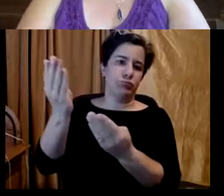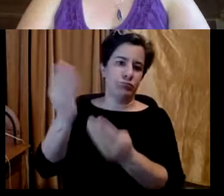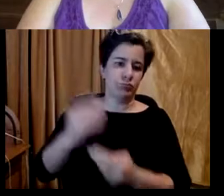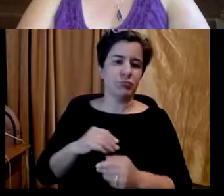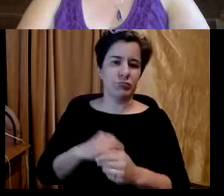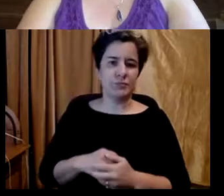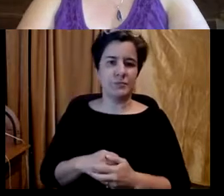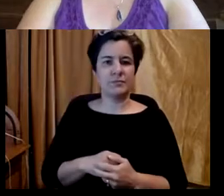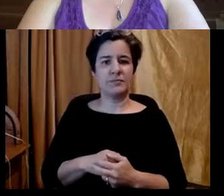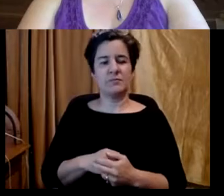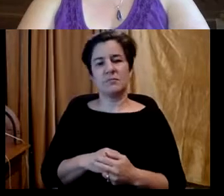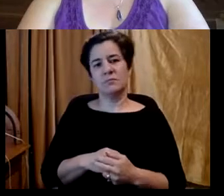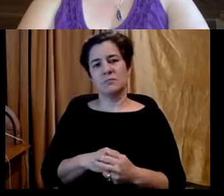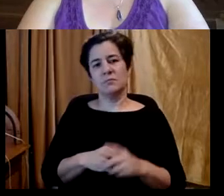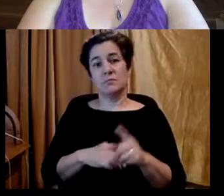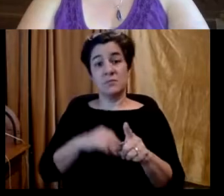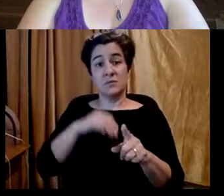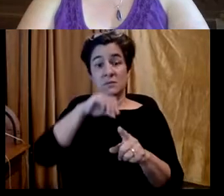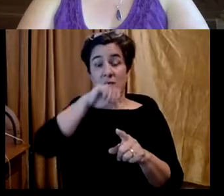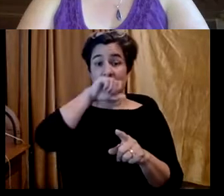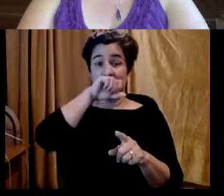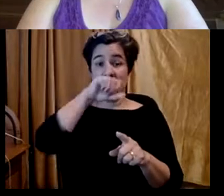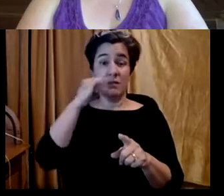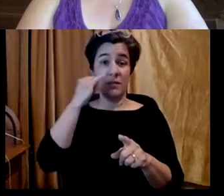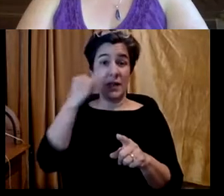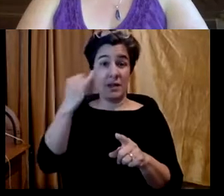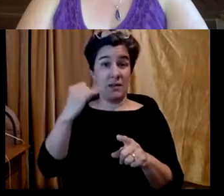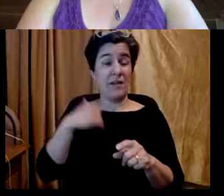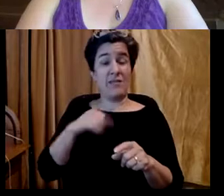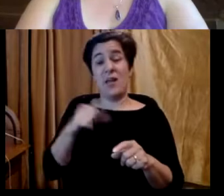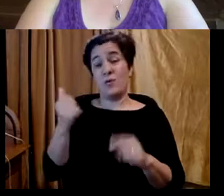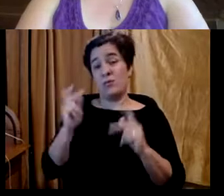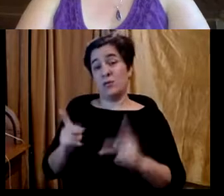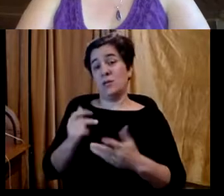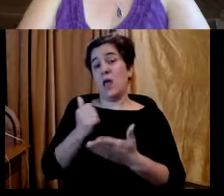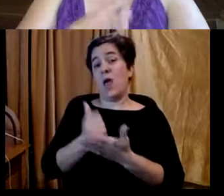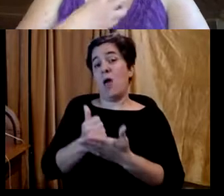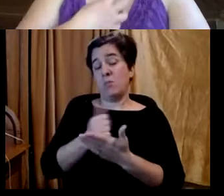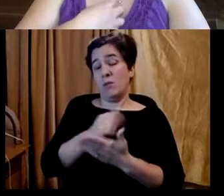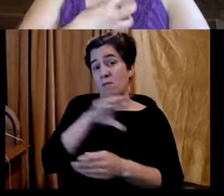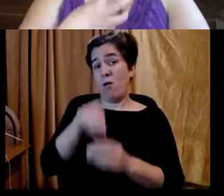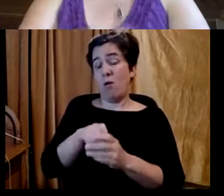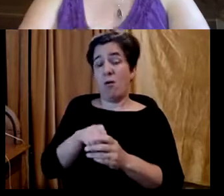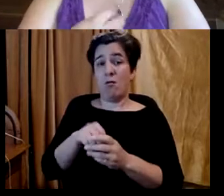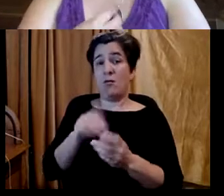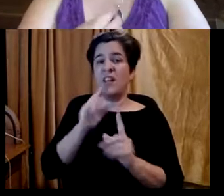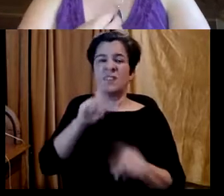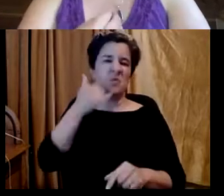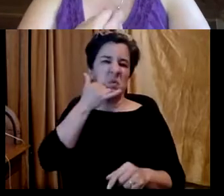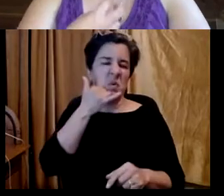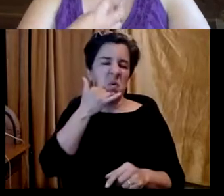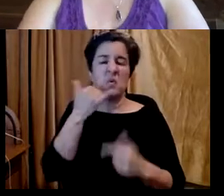I love the suggestion of having someone else intercept phone calls to some extent. And so whatever